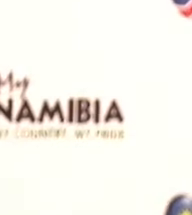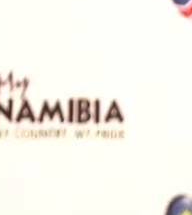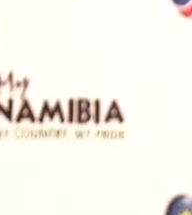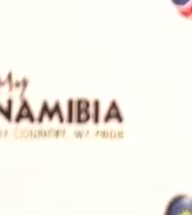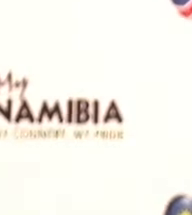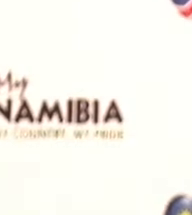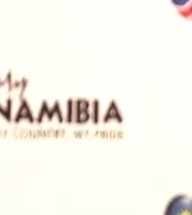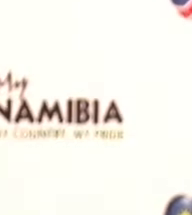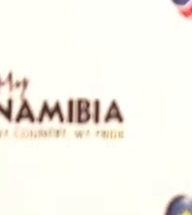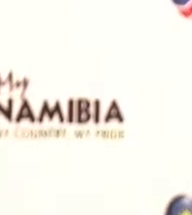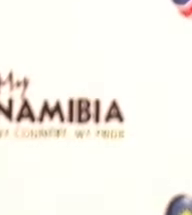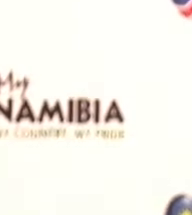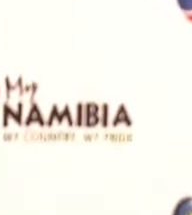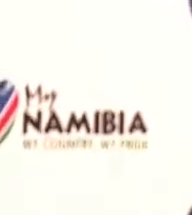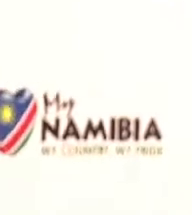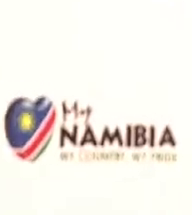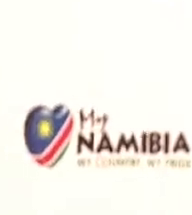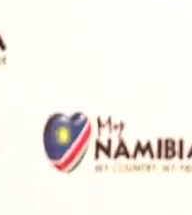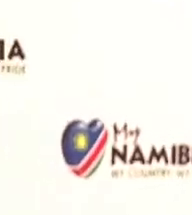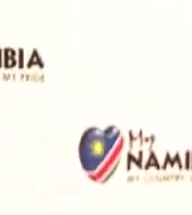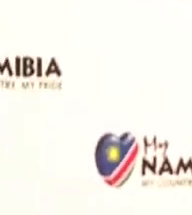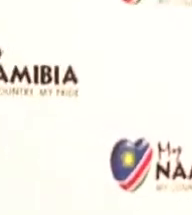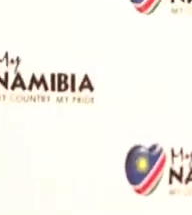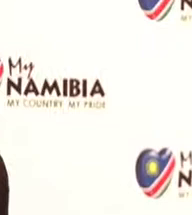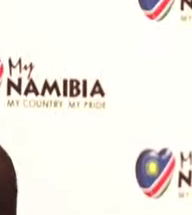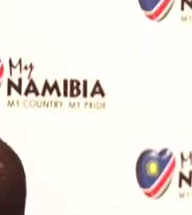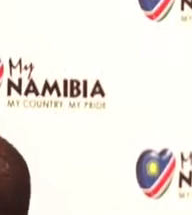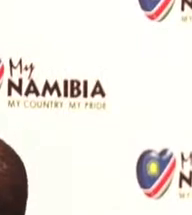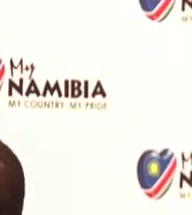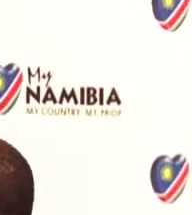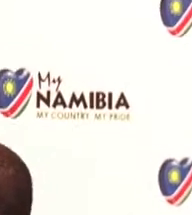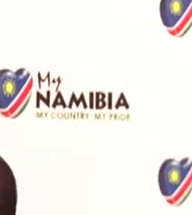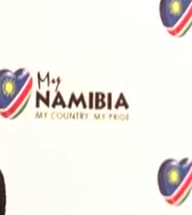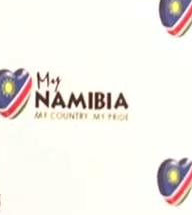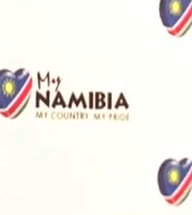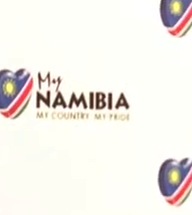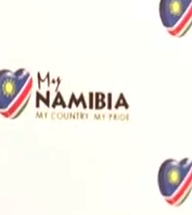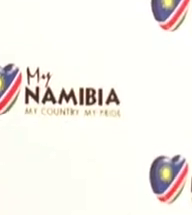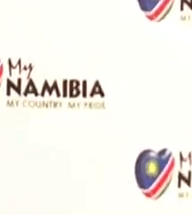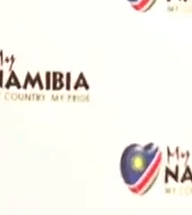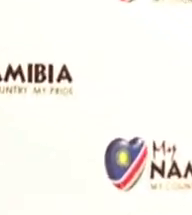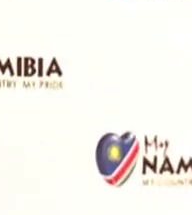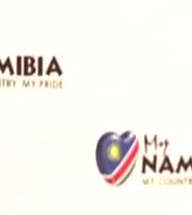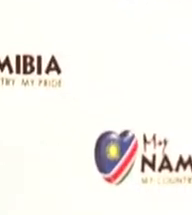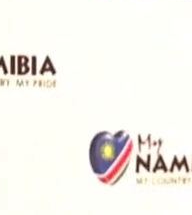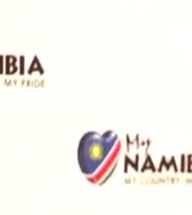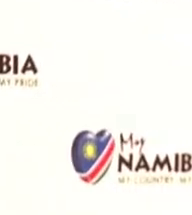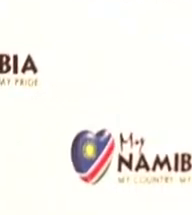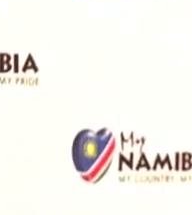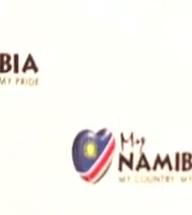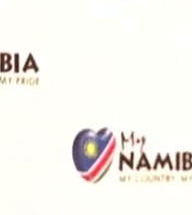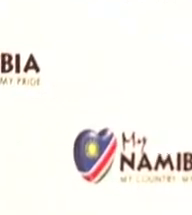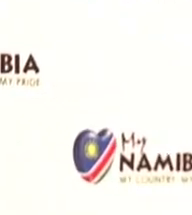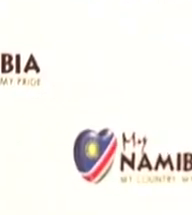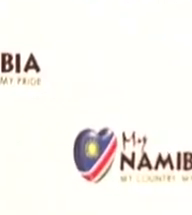classes that are not going. They are still looking for solutions for that, so let's wait and have a look. The youth is also